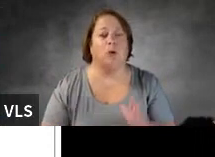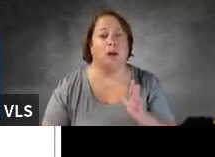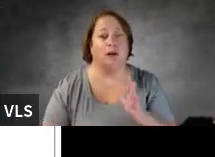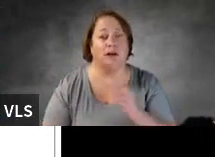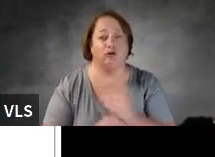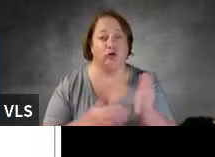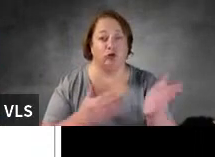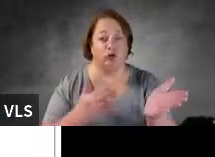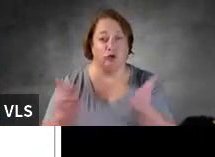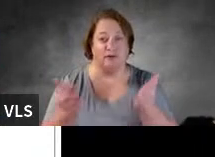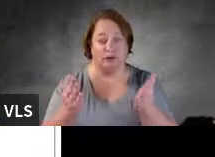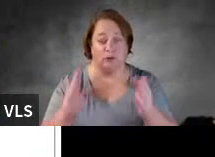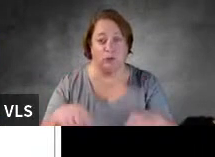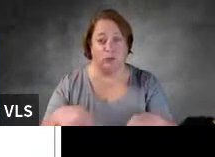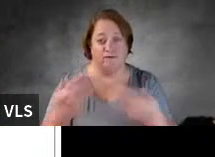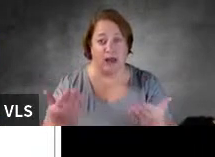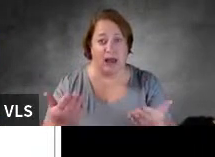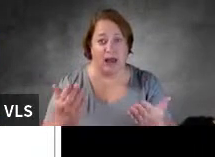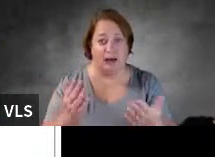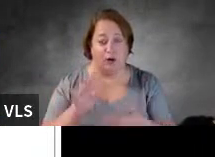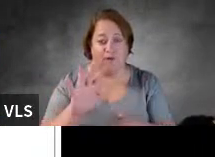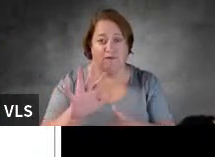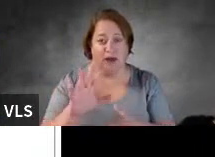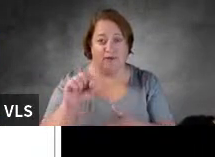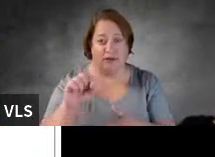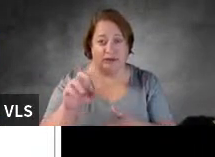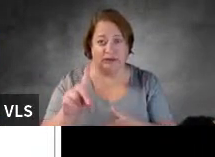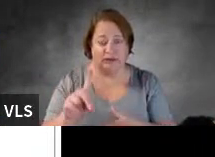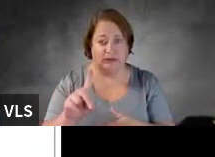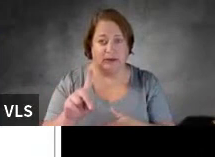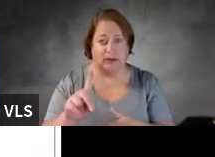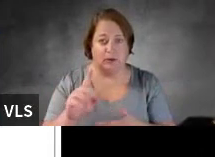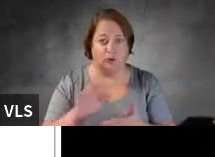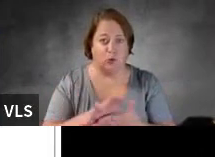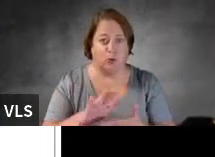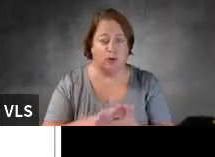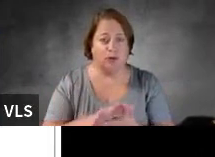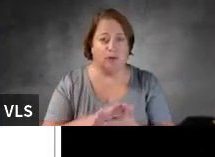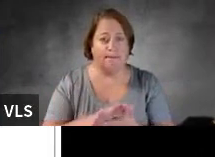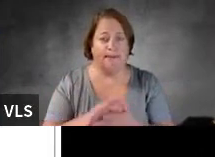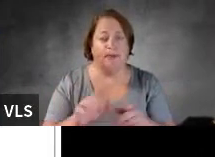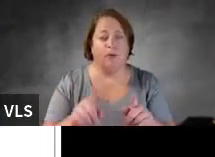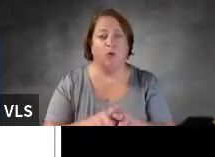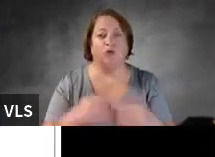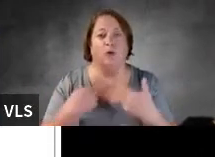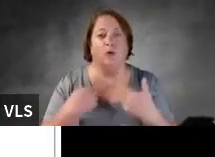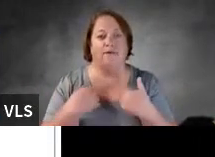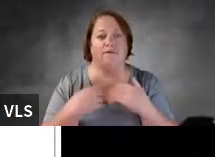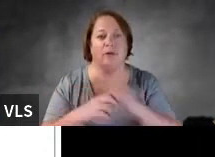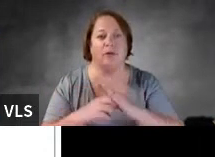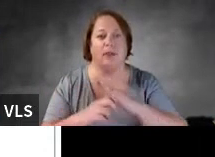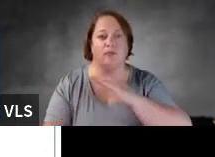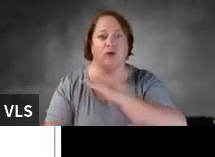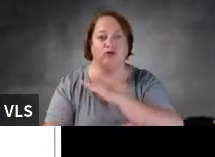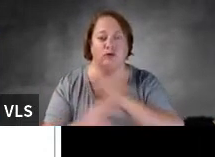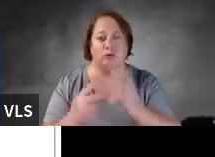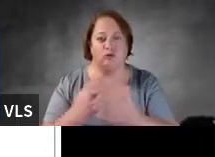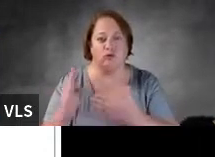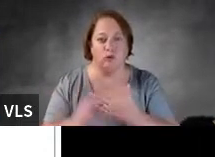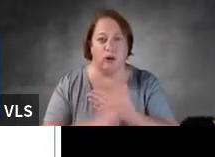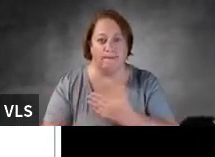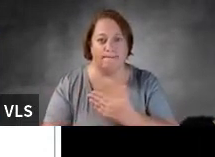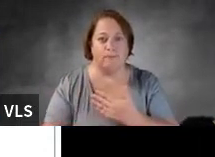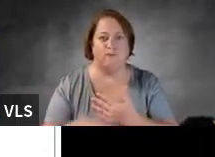the services that we provide in our 5 SSD schools, we also have the Bridges program. We have our